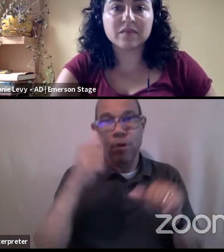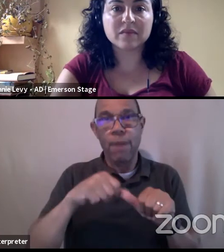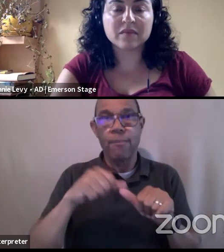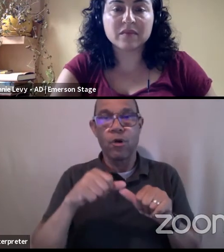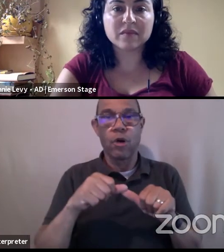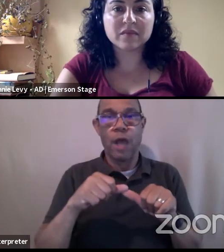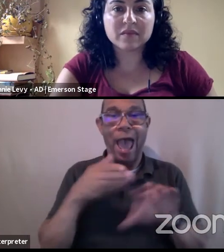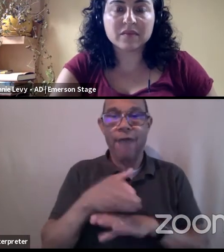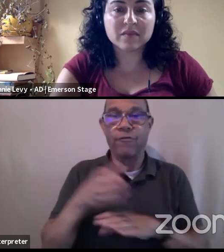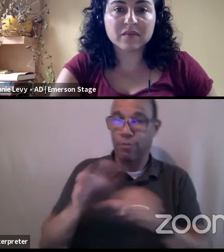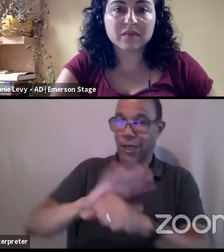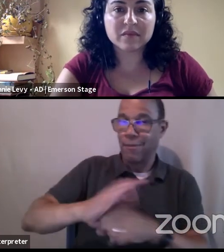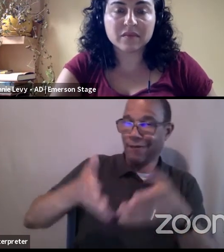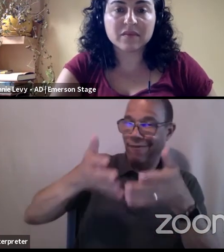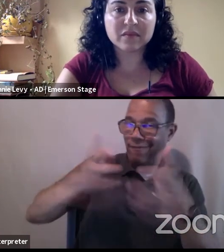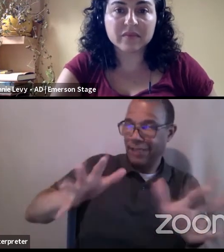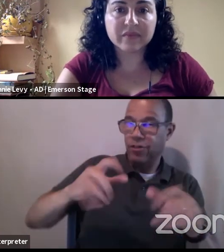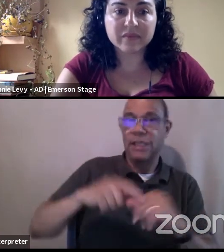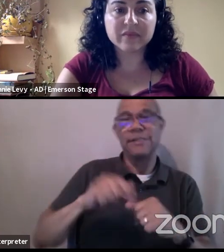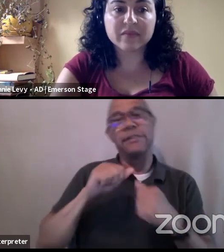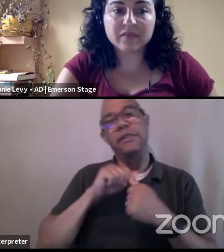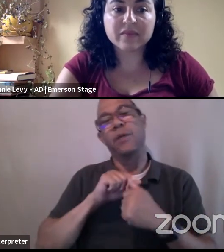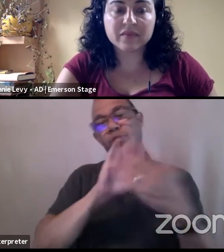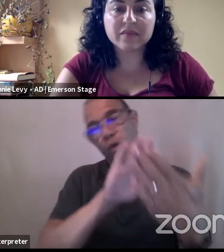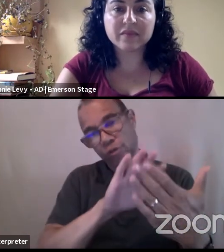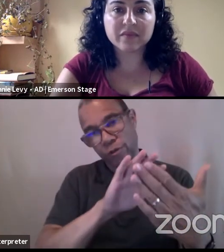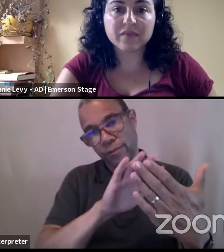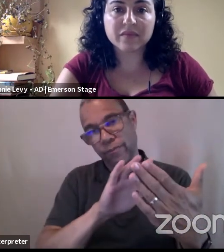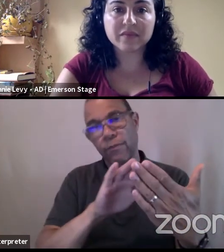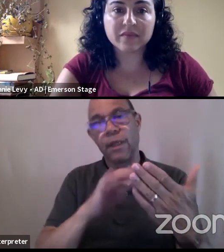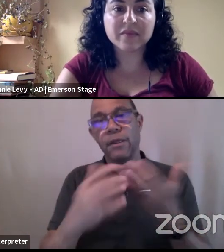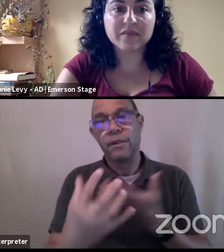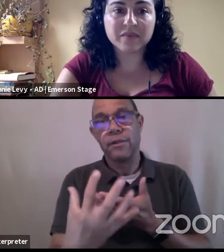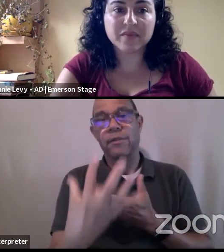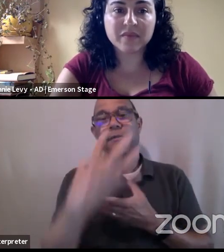uh, sensing, is inhaling and exhaling, uh, today's world.